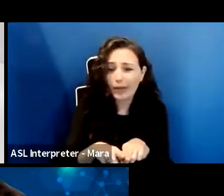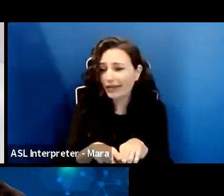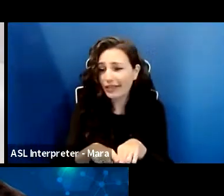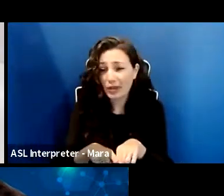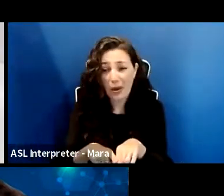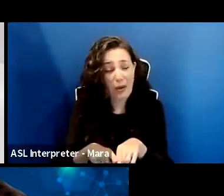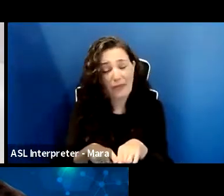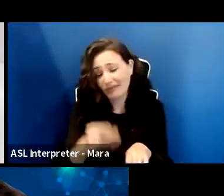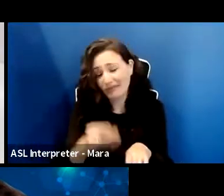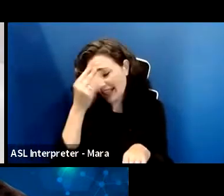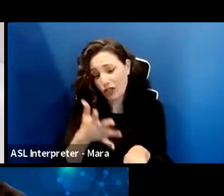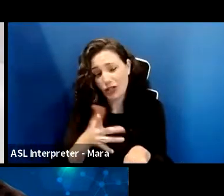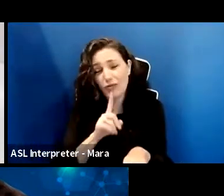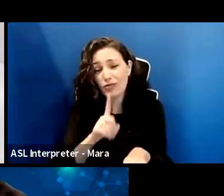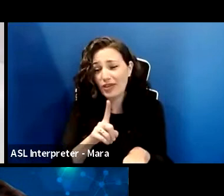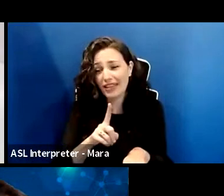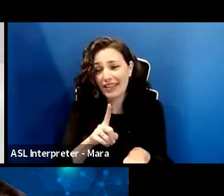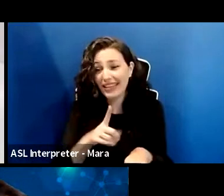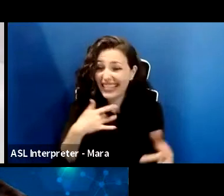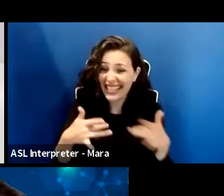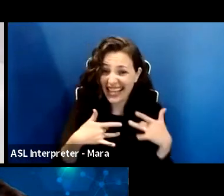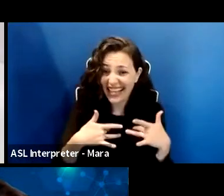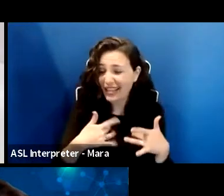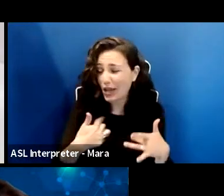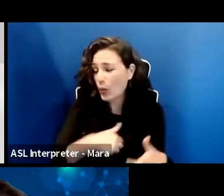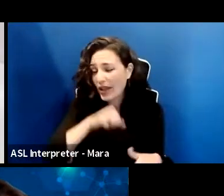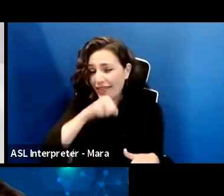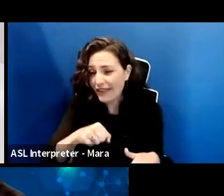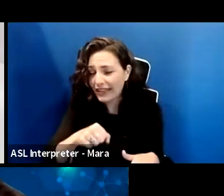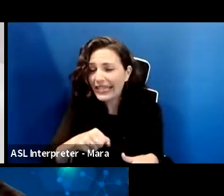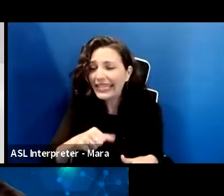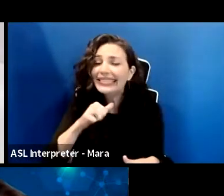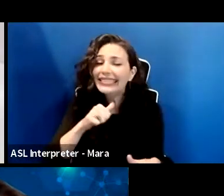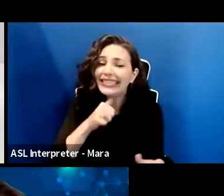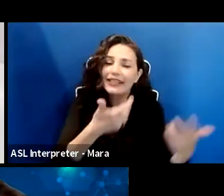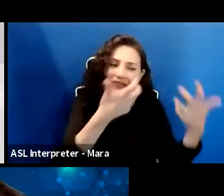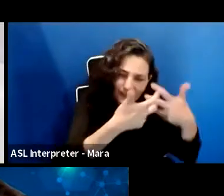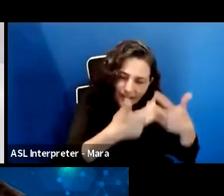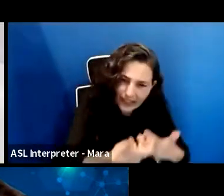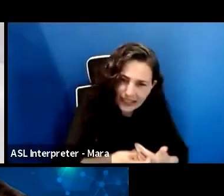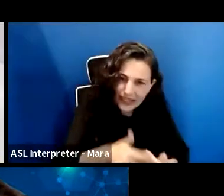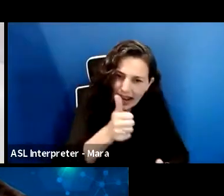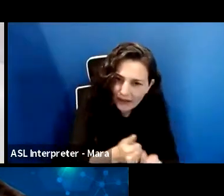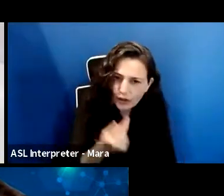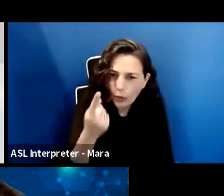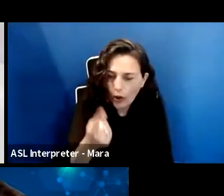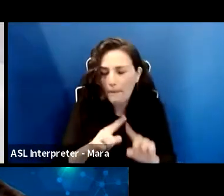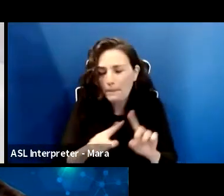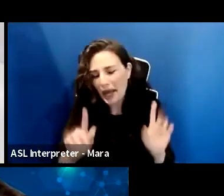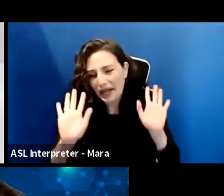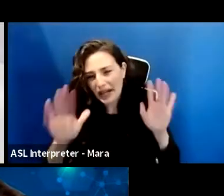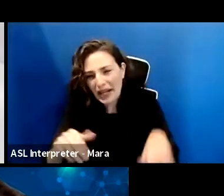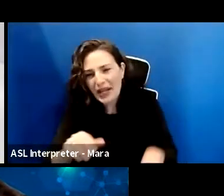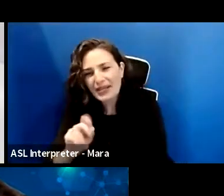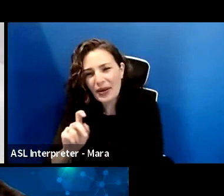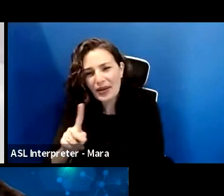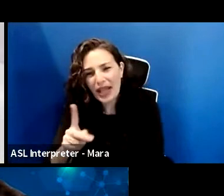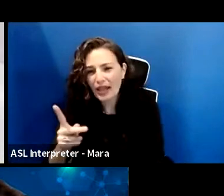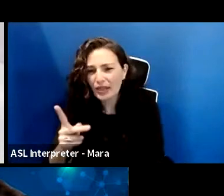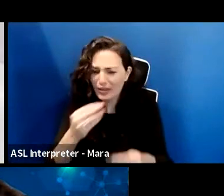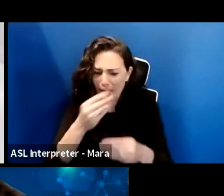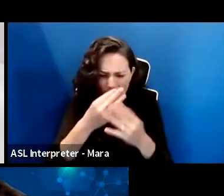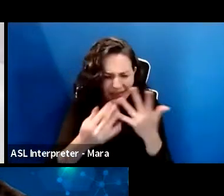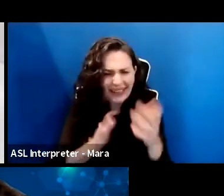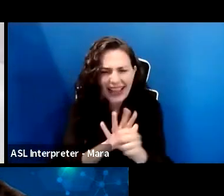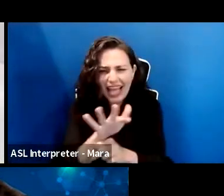exciting, but it's not for everyone and that's okay. We are happy to see projects go on to achieve commercial success and we have plenty of agreements